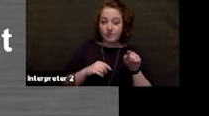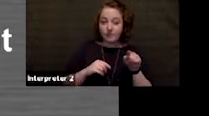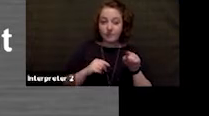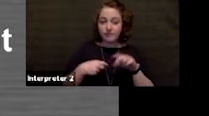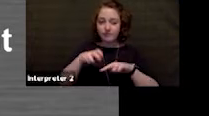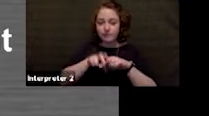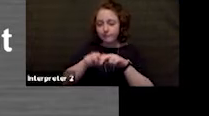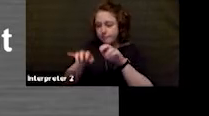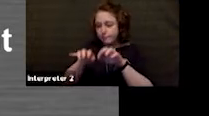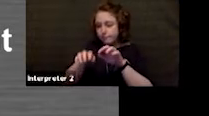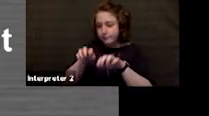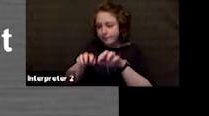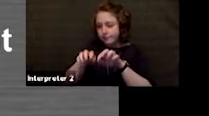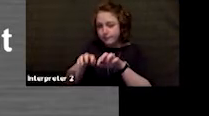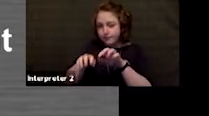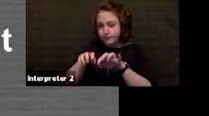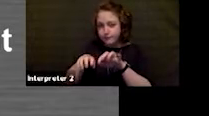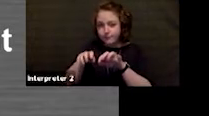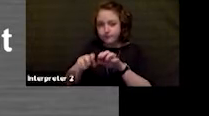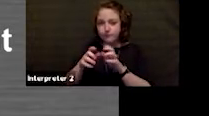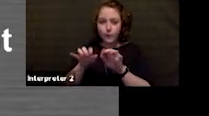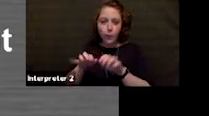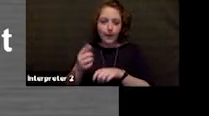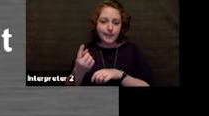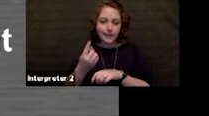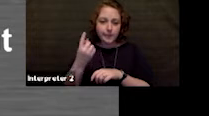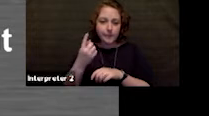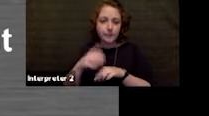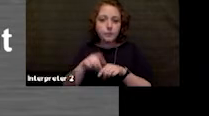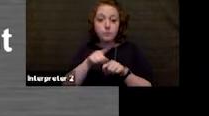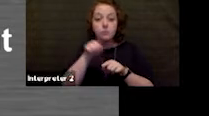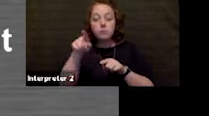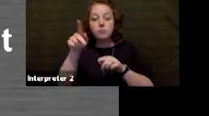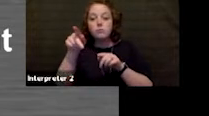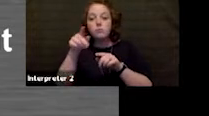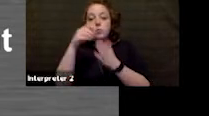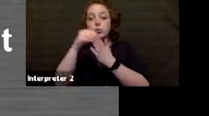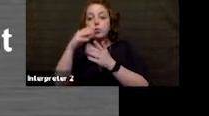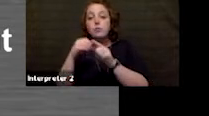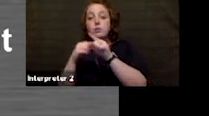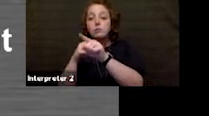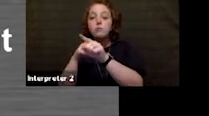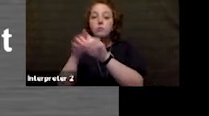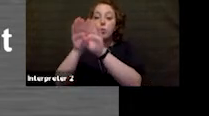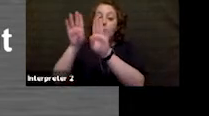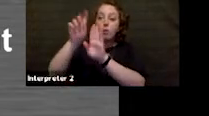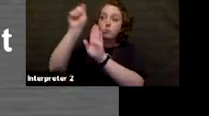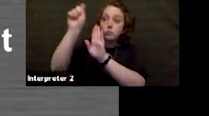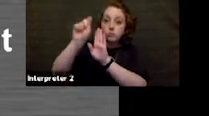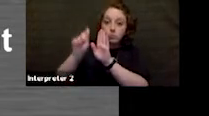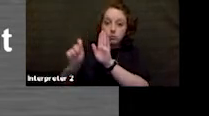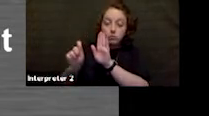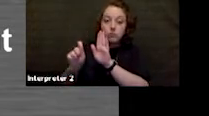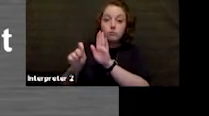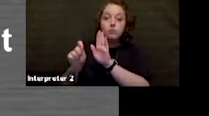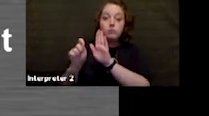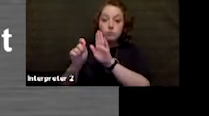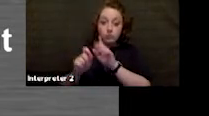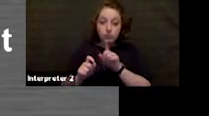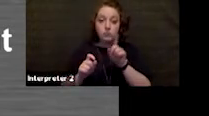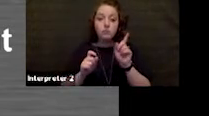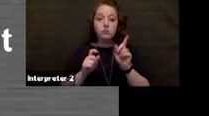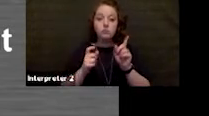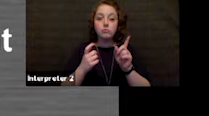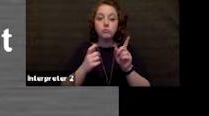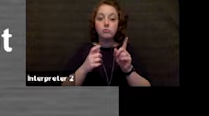writing, composing something on the wall. Across the way, there are more students, and then there's a projector there